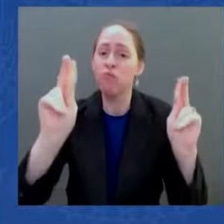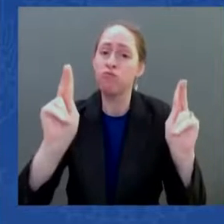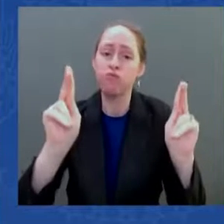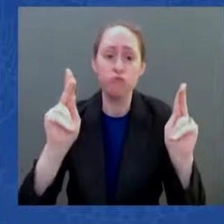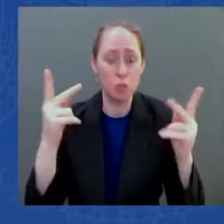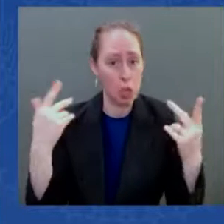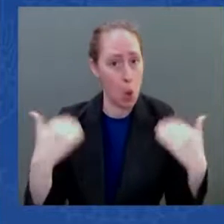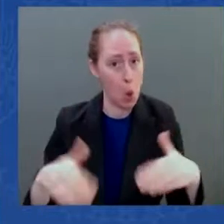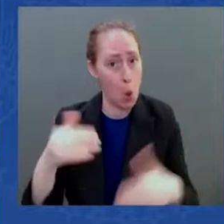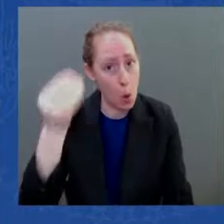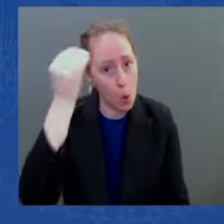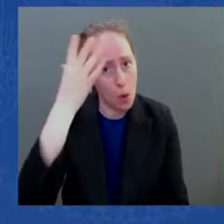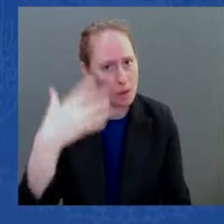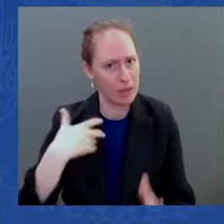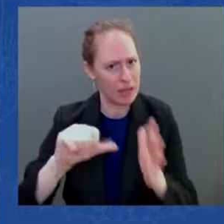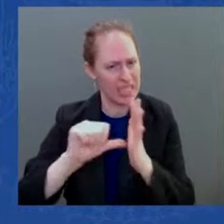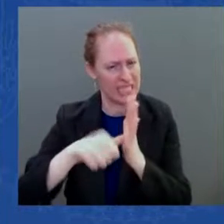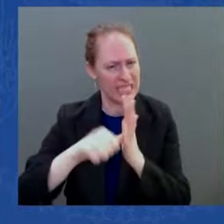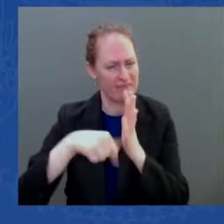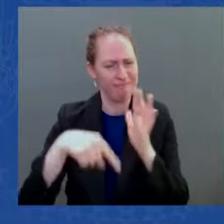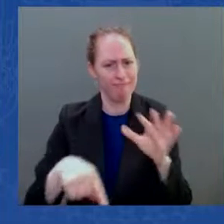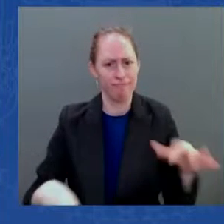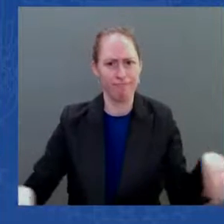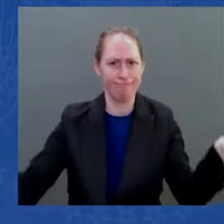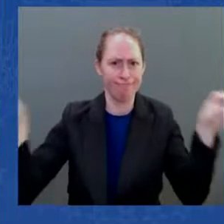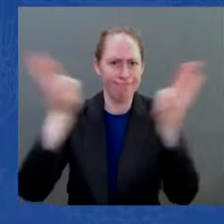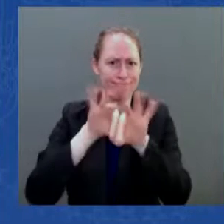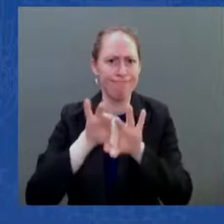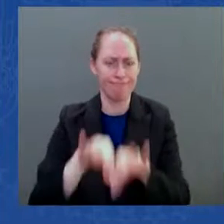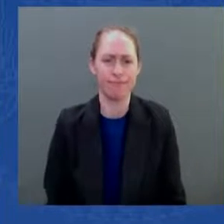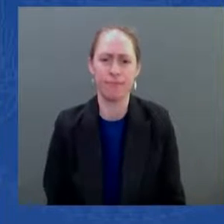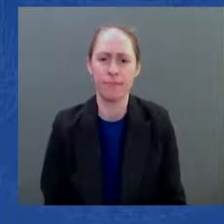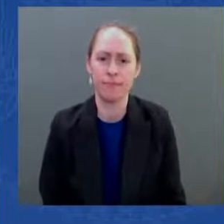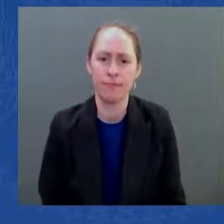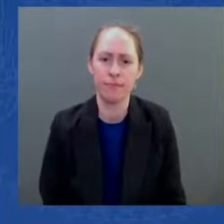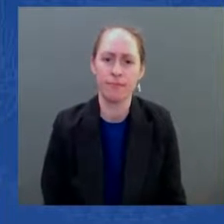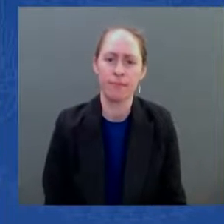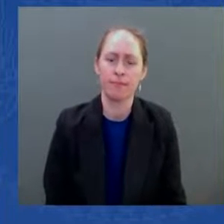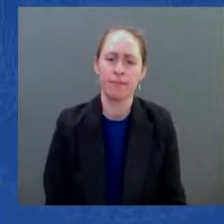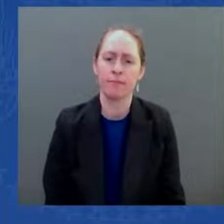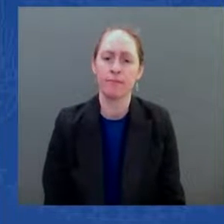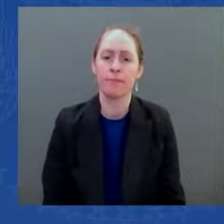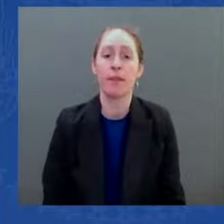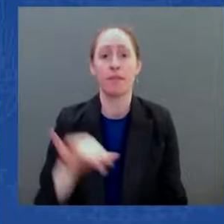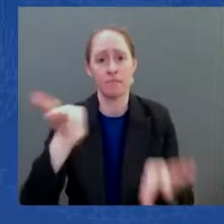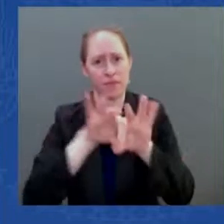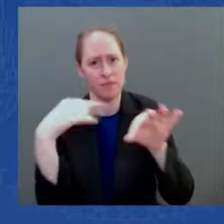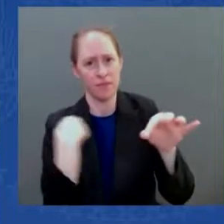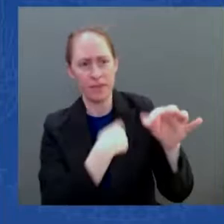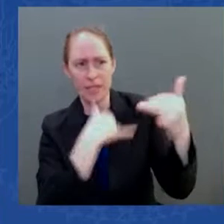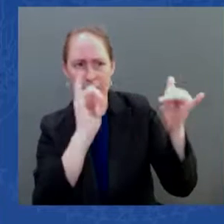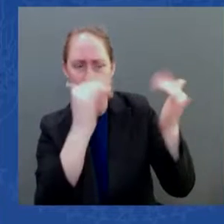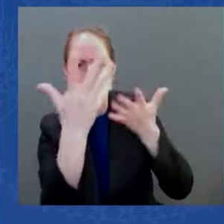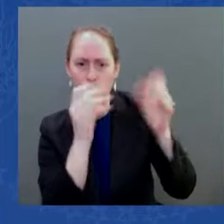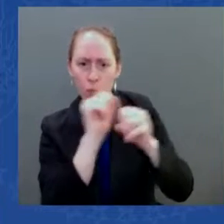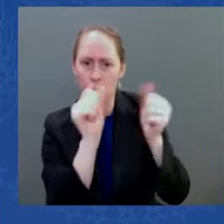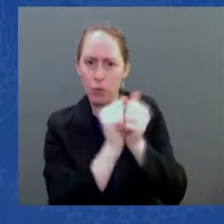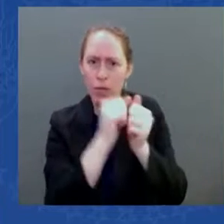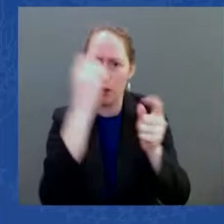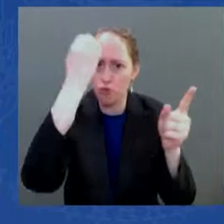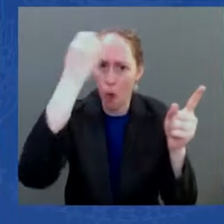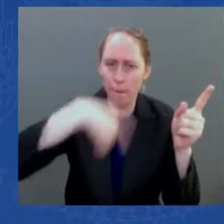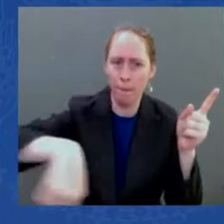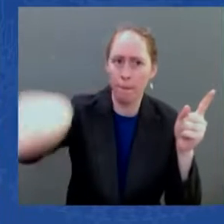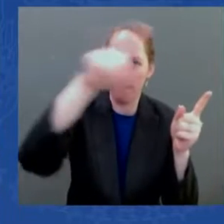concert with our partners in the European Union, the United Kingdom, Canada, and further to deny Russia the benefits of international economic system that they